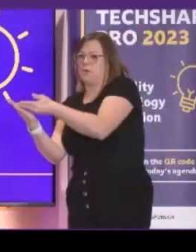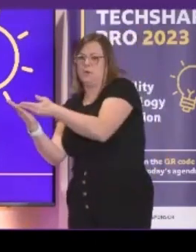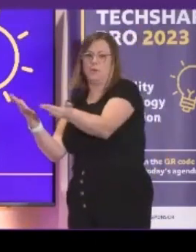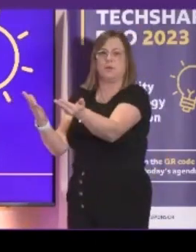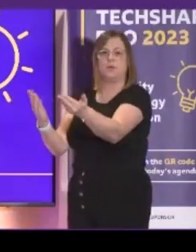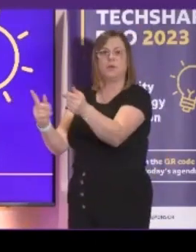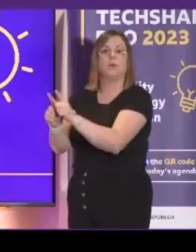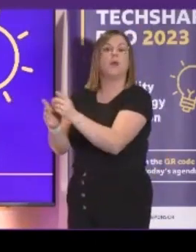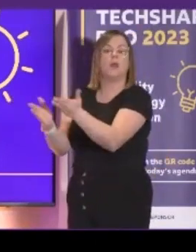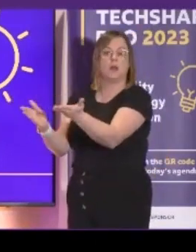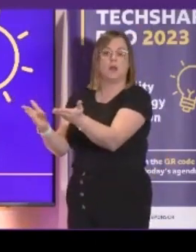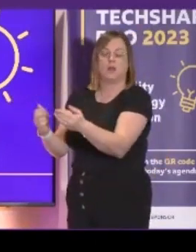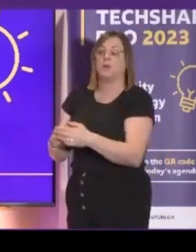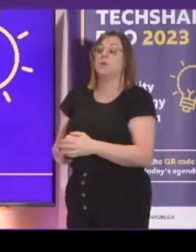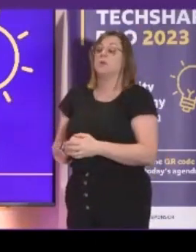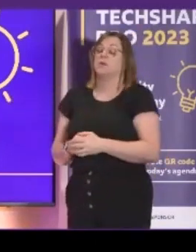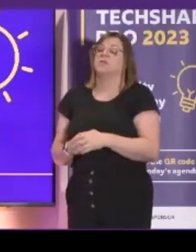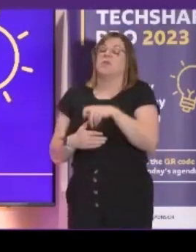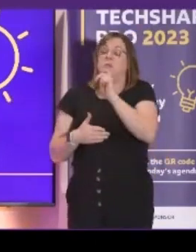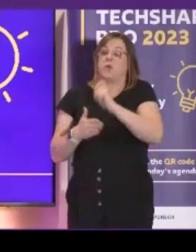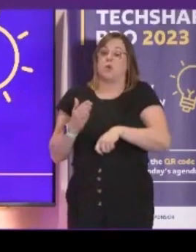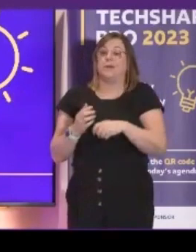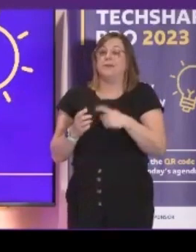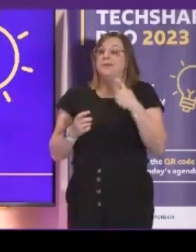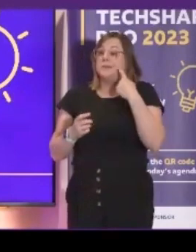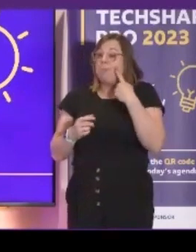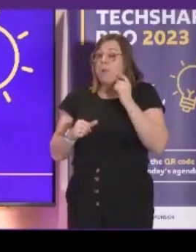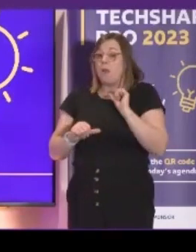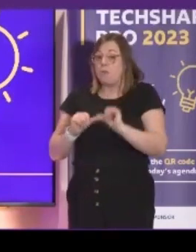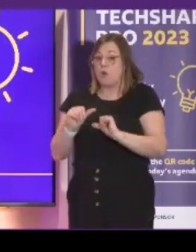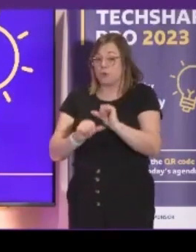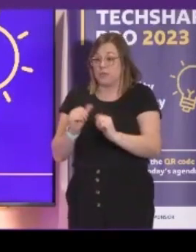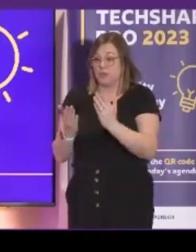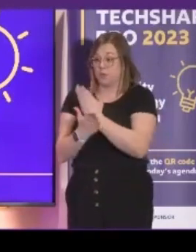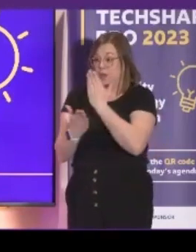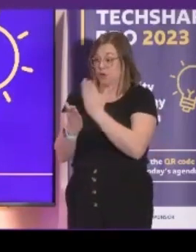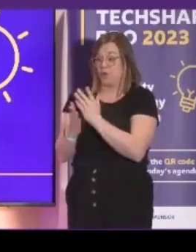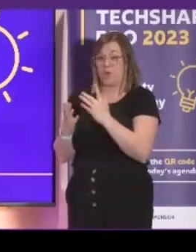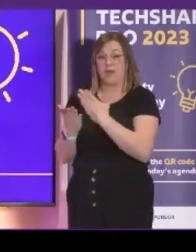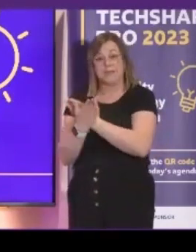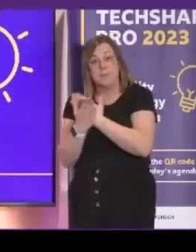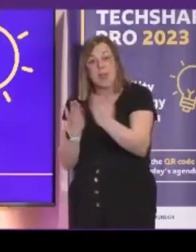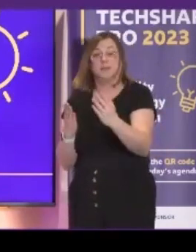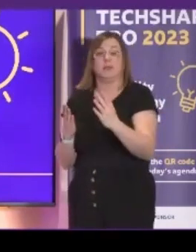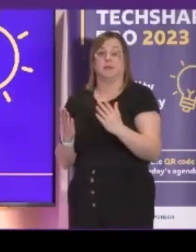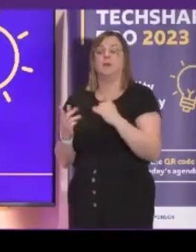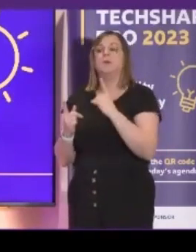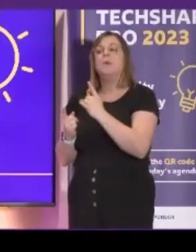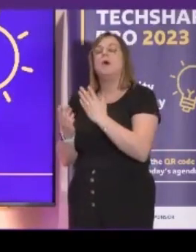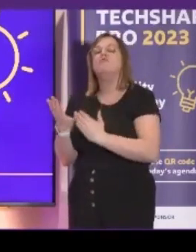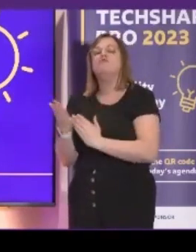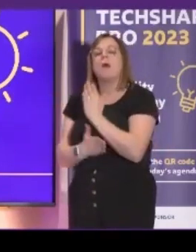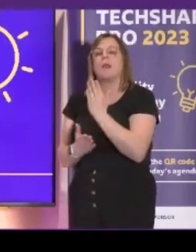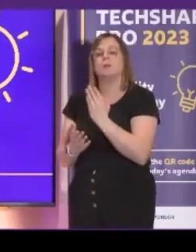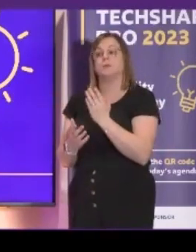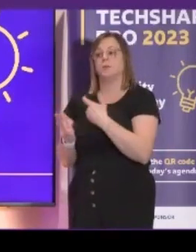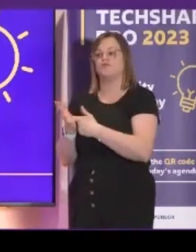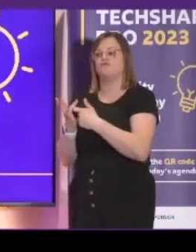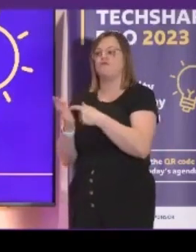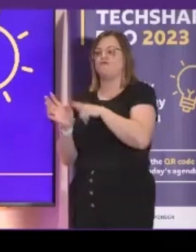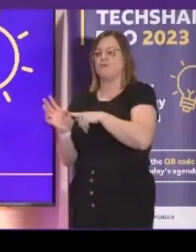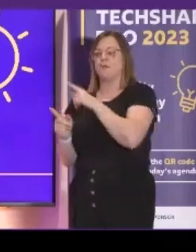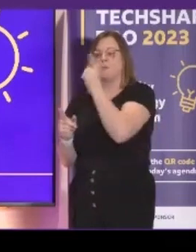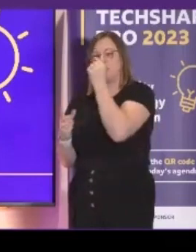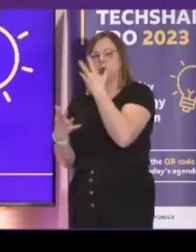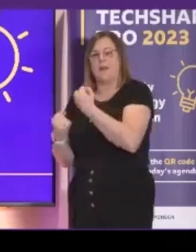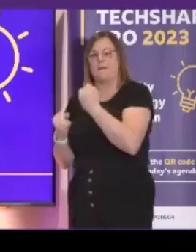I think from a procurement standpoint, it's a relatively simple process of making sure that's there. Obviously, in reality, Rory, you probably have a view as well of